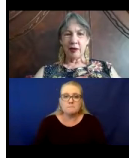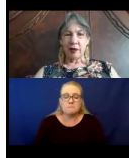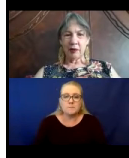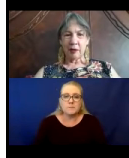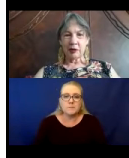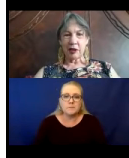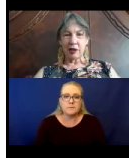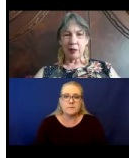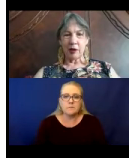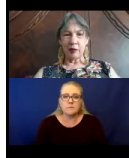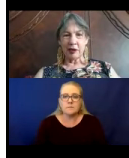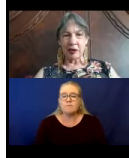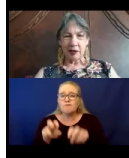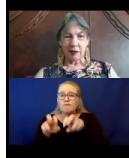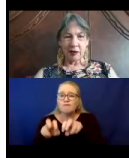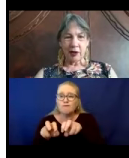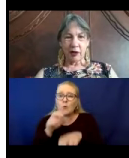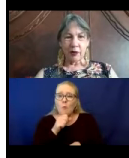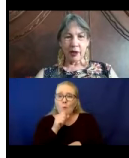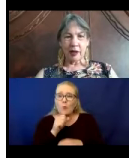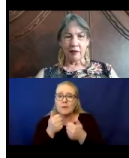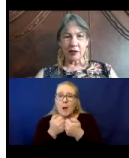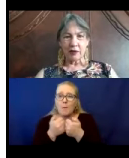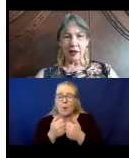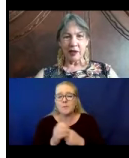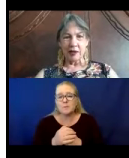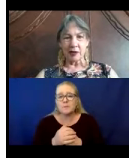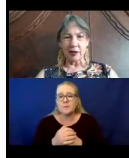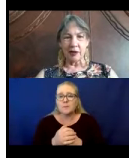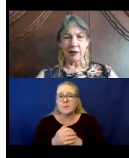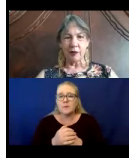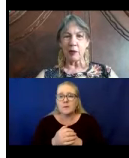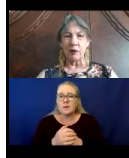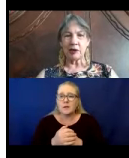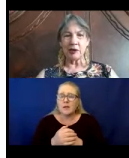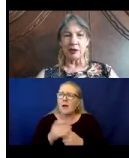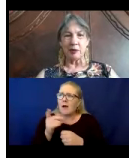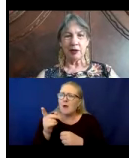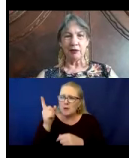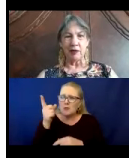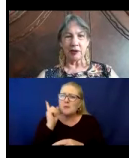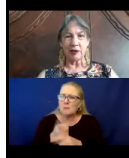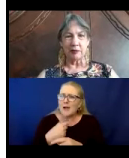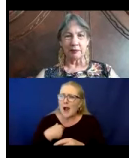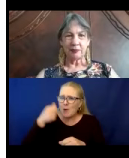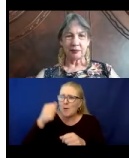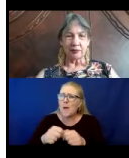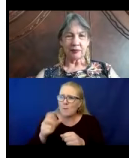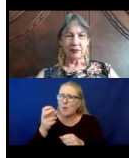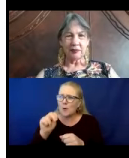Here's an old couple sitting on a park bench saying, "Great heavens, you're right, it is her. You know, I remember when she used to be in focus."